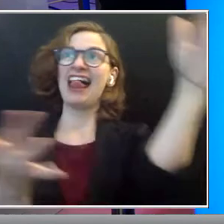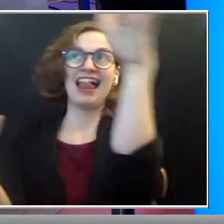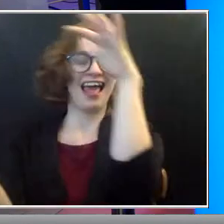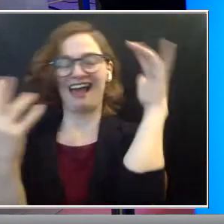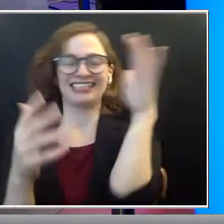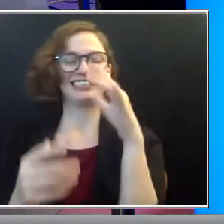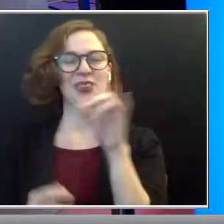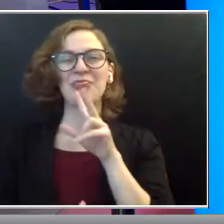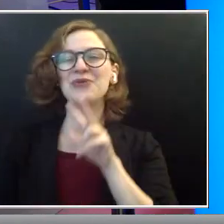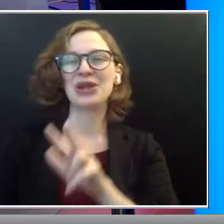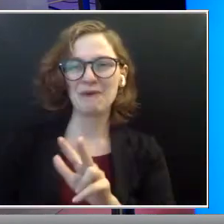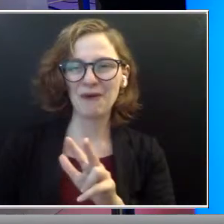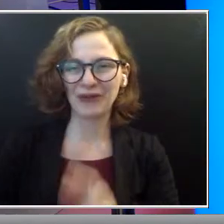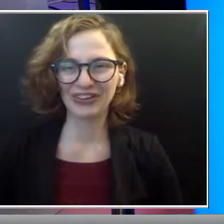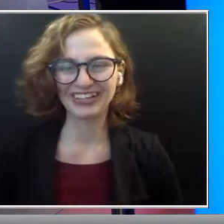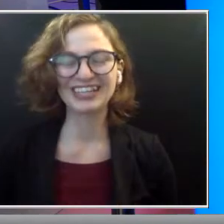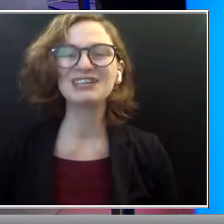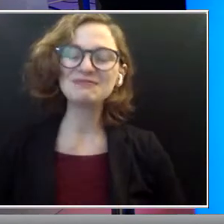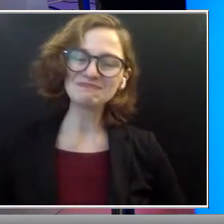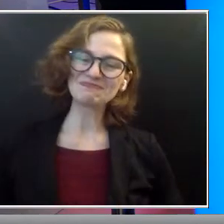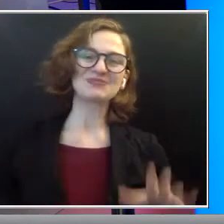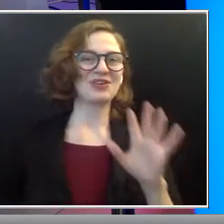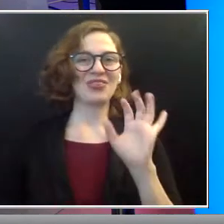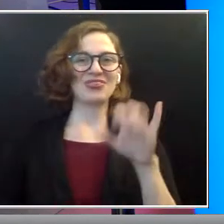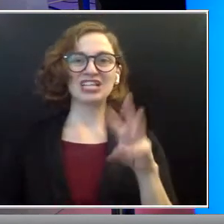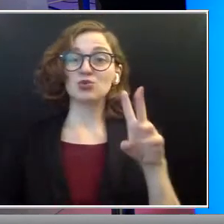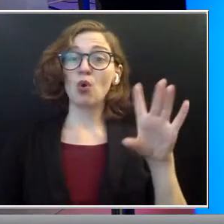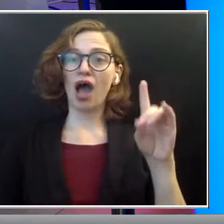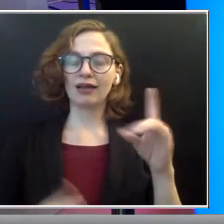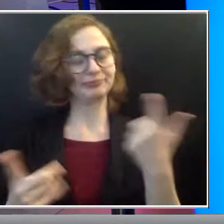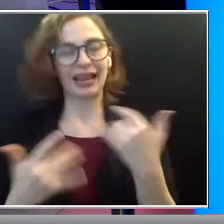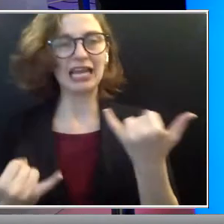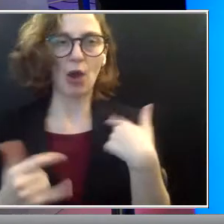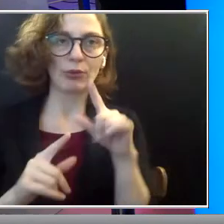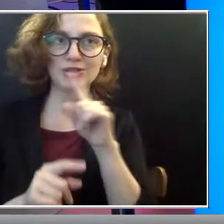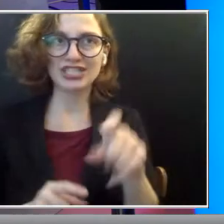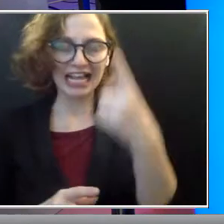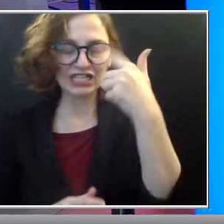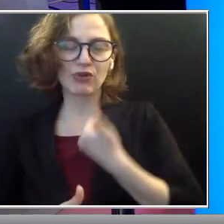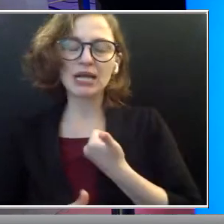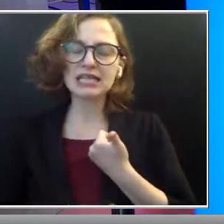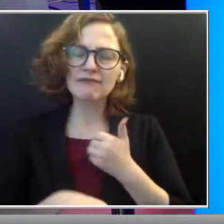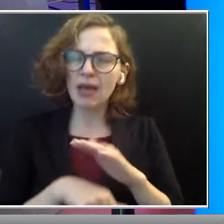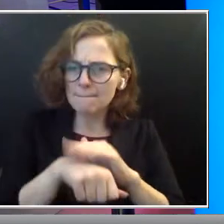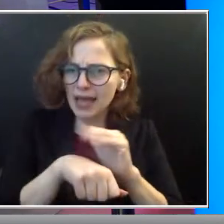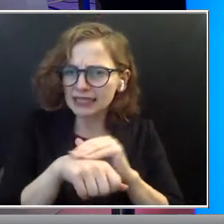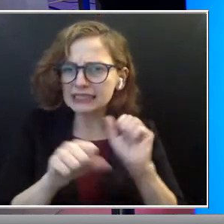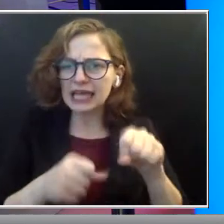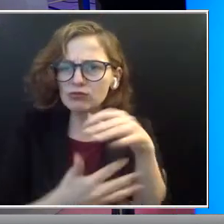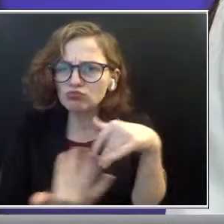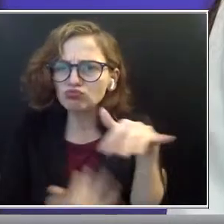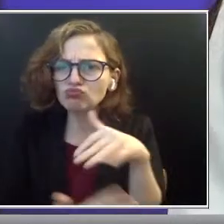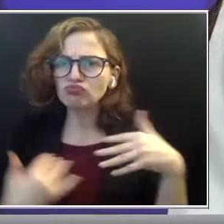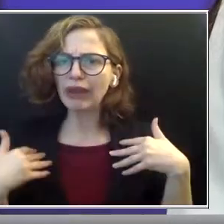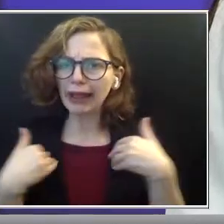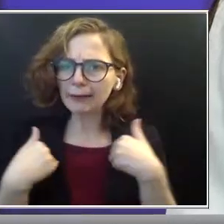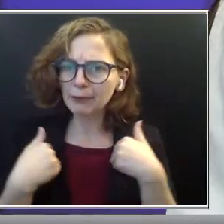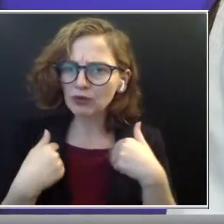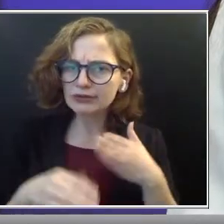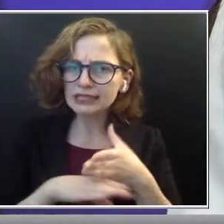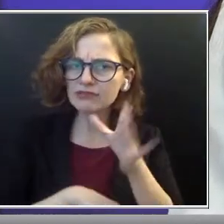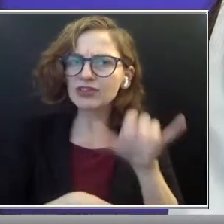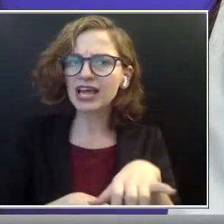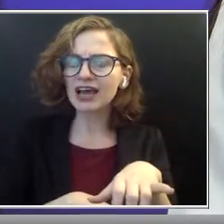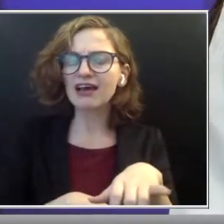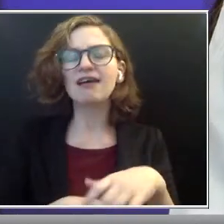case. What about pets? I'm just asking for me now. Can you be around your pets after you swallow that pill? So the dose that we use in the